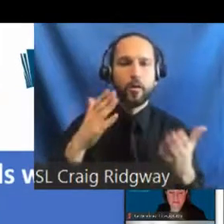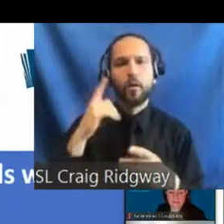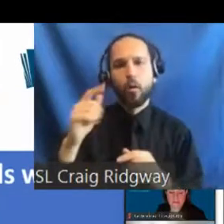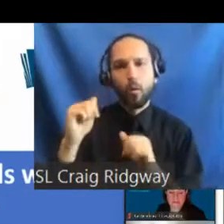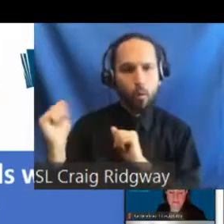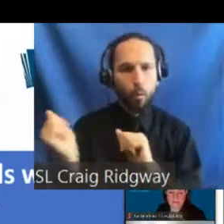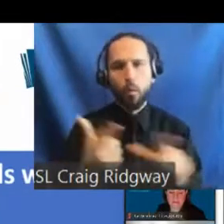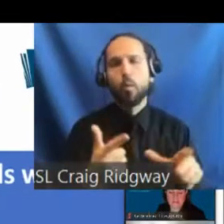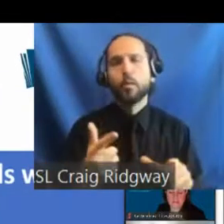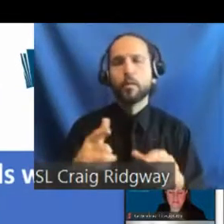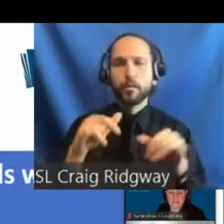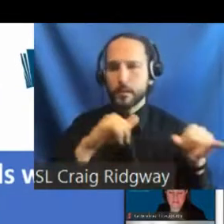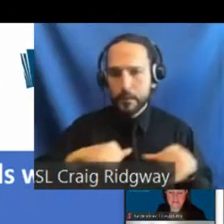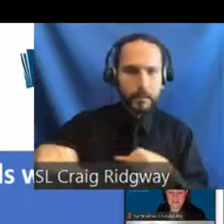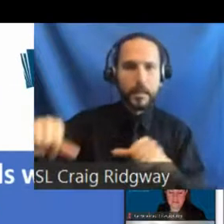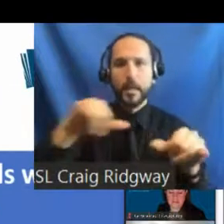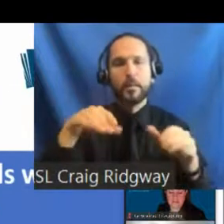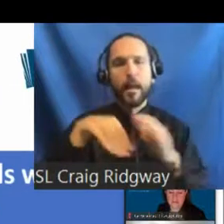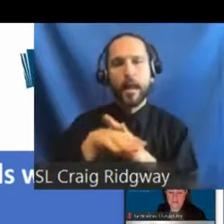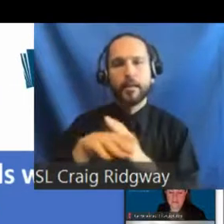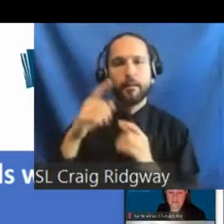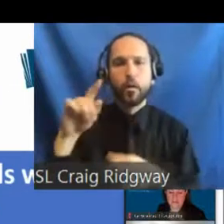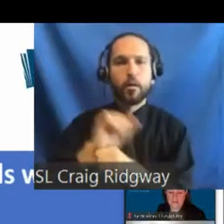are afforded equal access to the labor market.